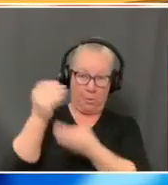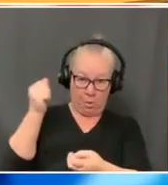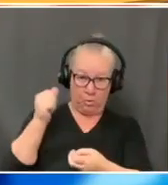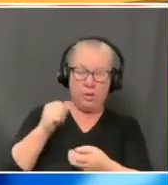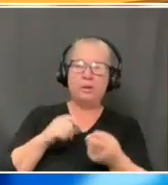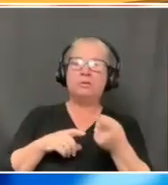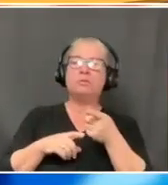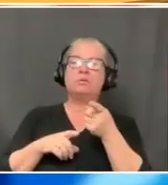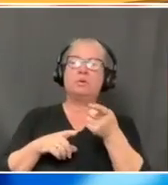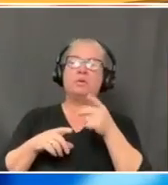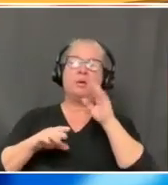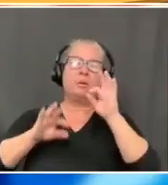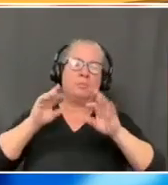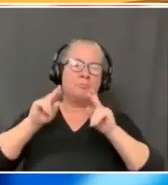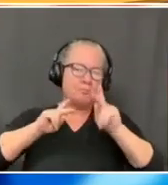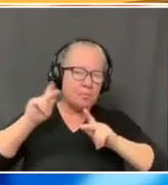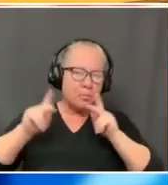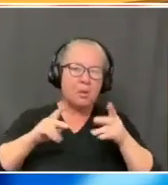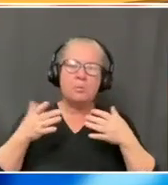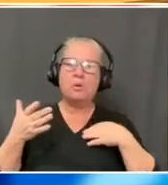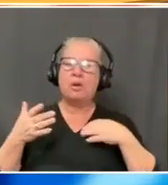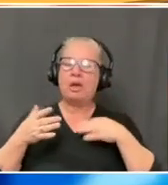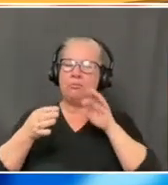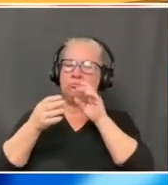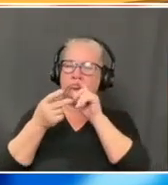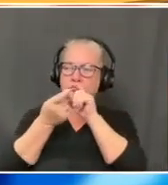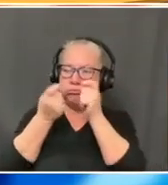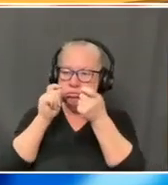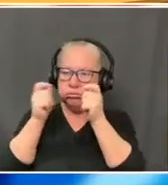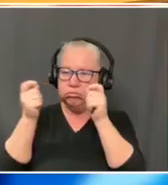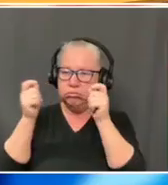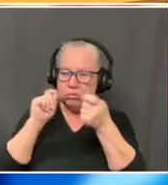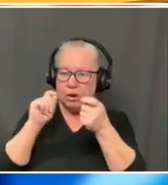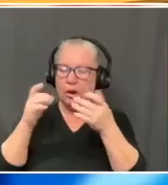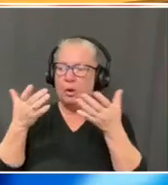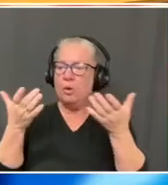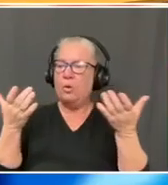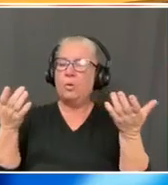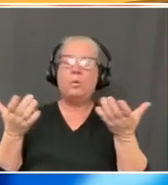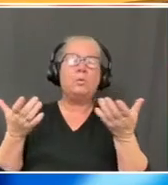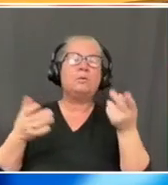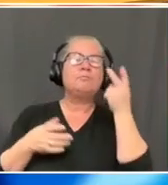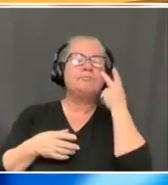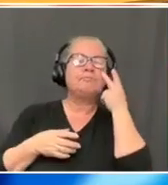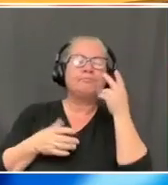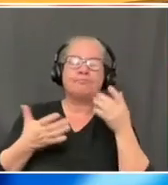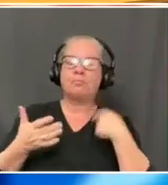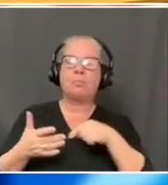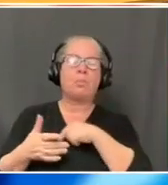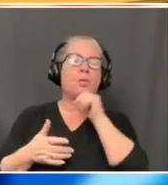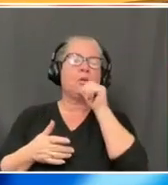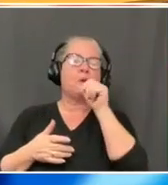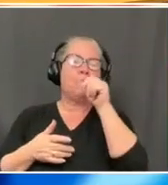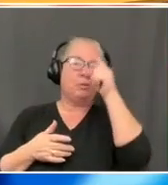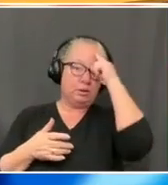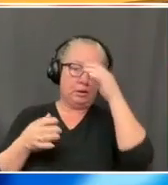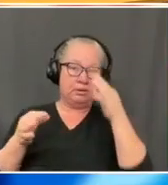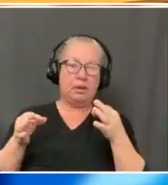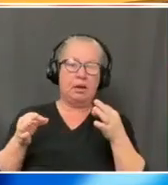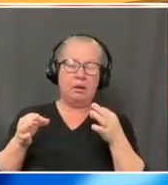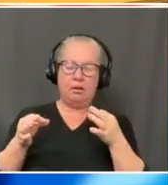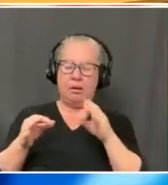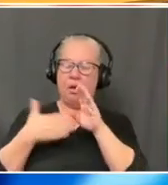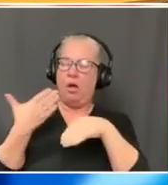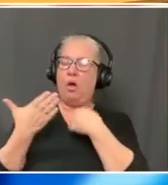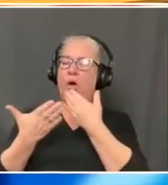to interpret other reports that they might see. But it's a numerical code. We don't decide the code. It's all school districts report using. So